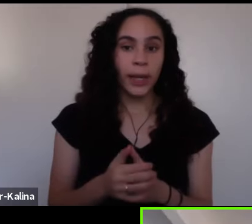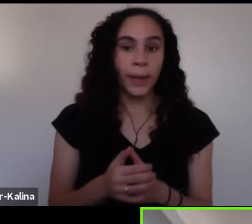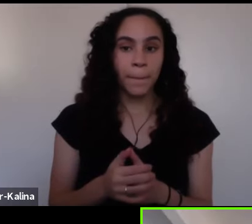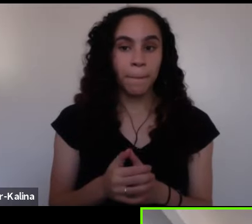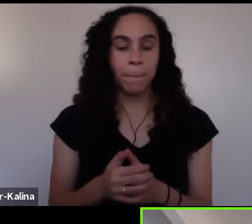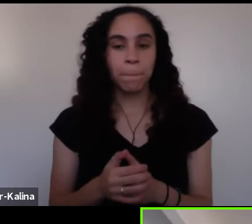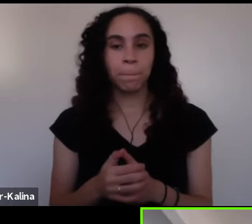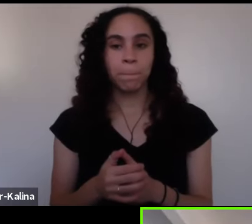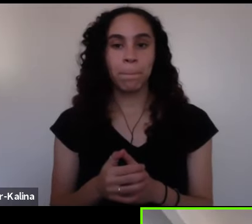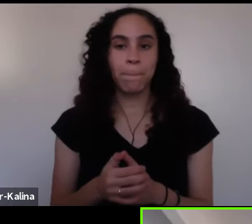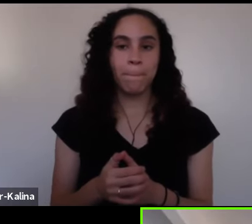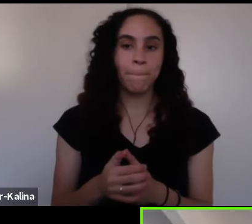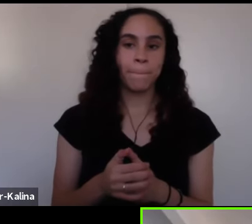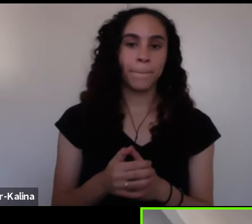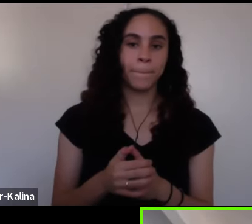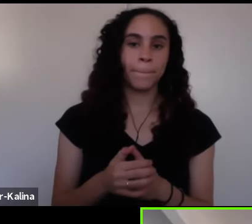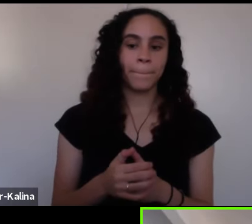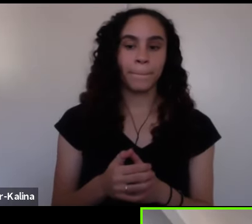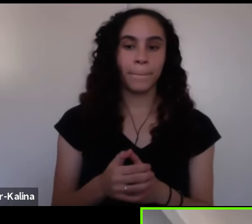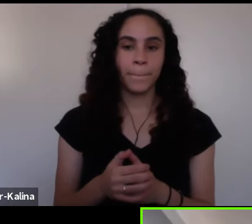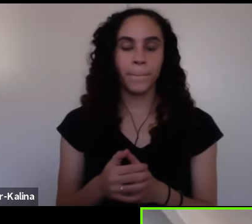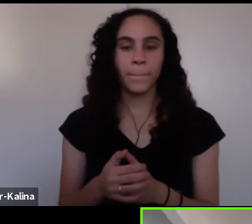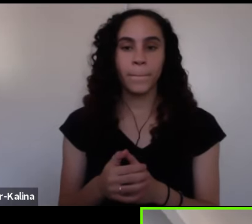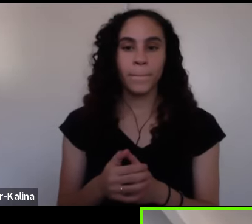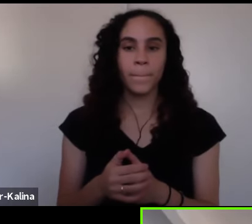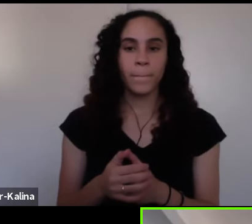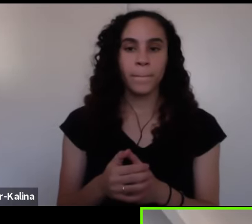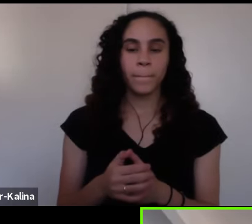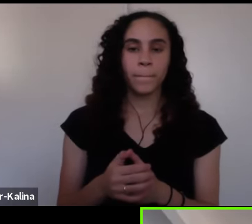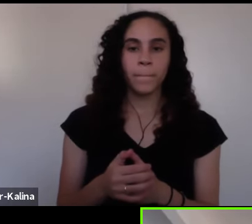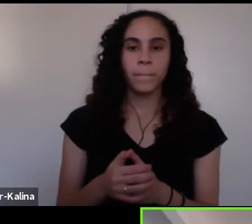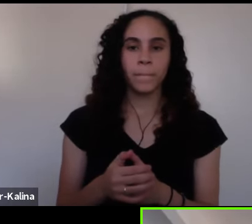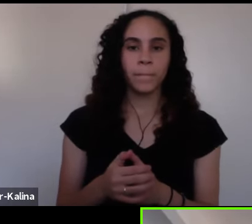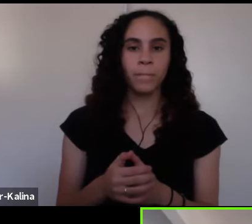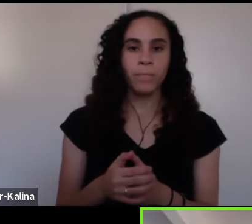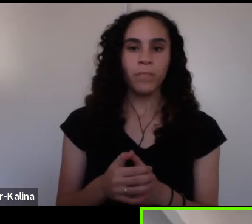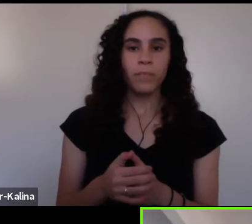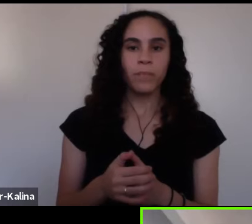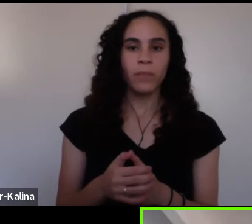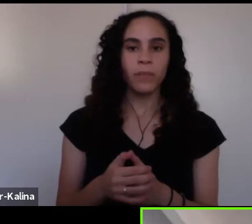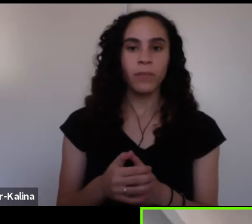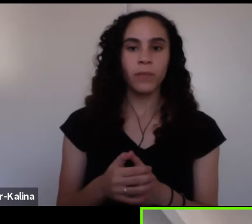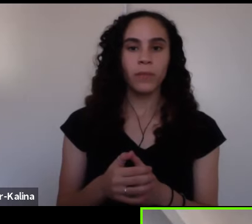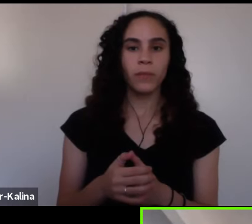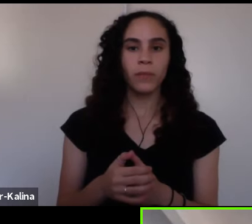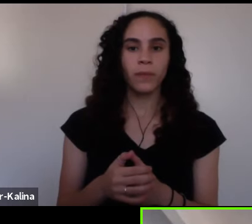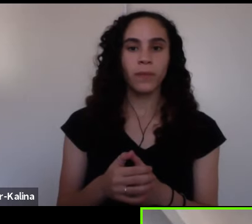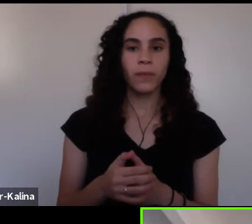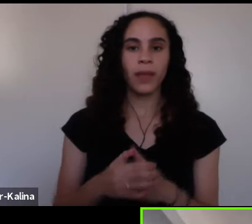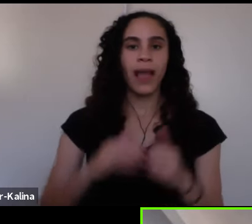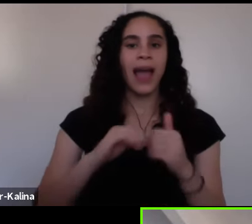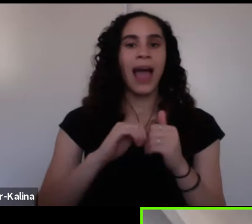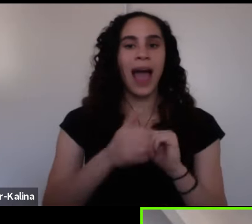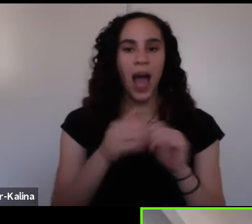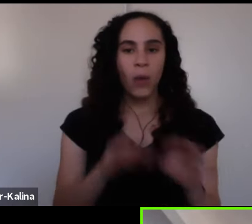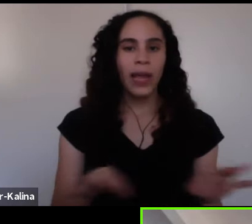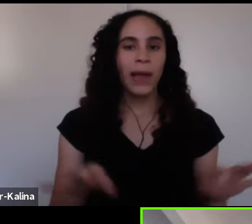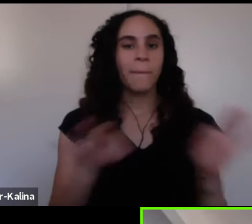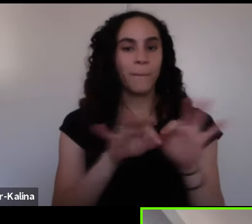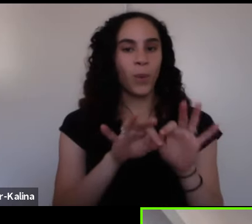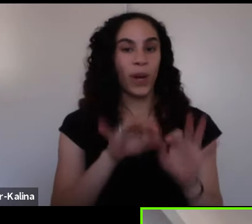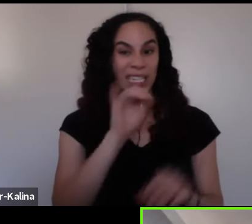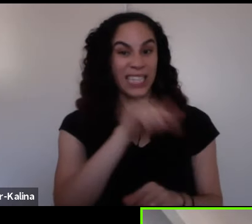would say, more so, how important is the Affinity Network to